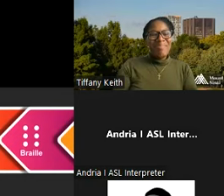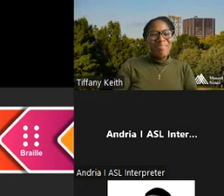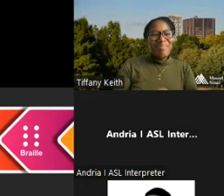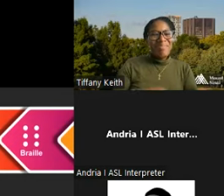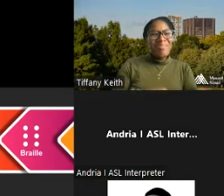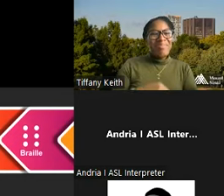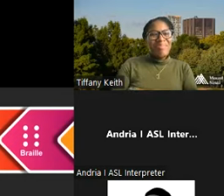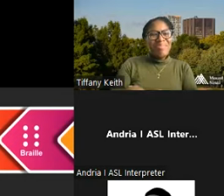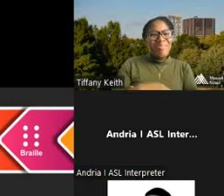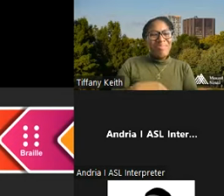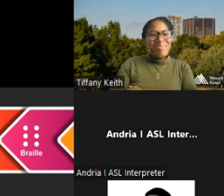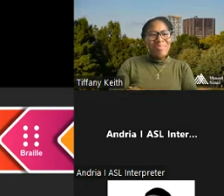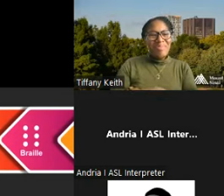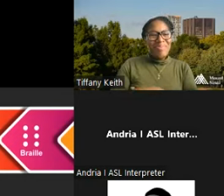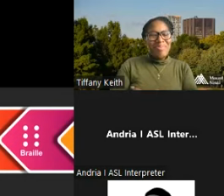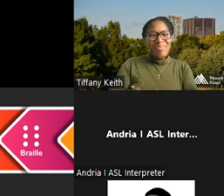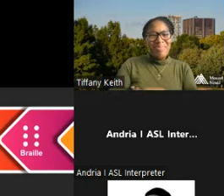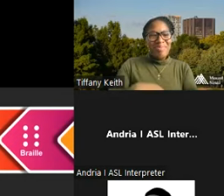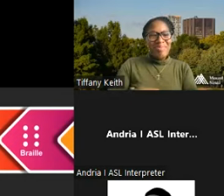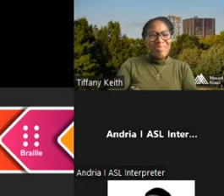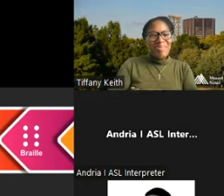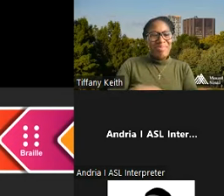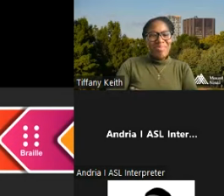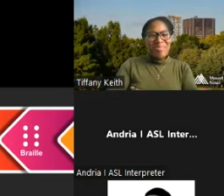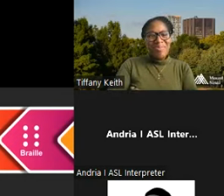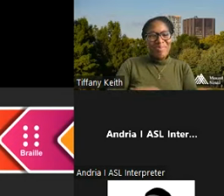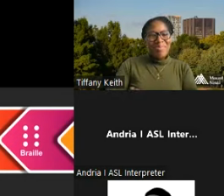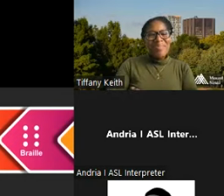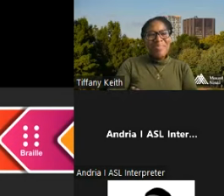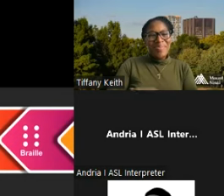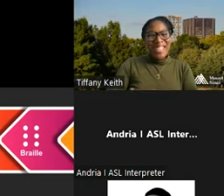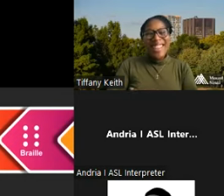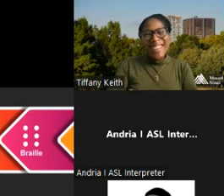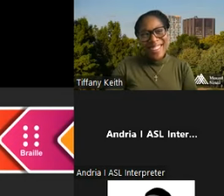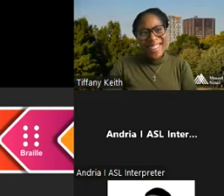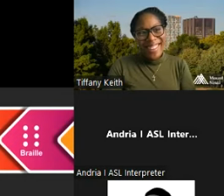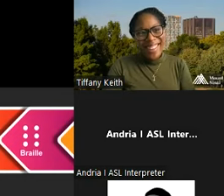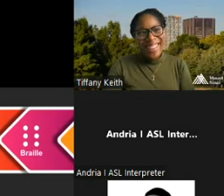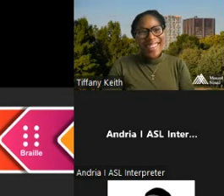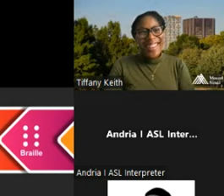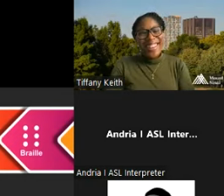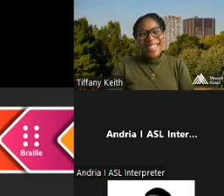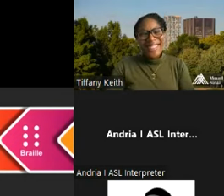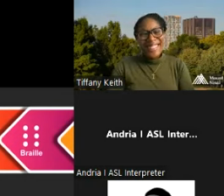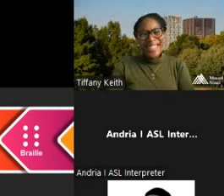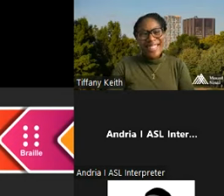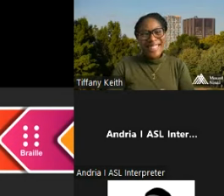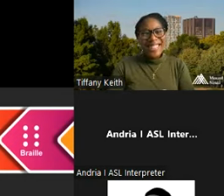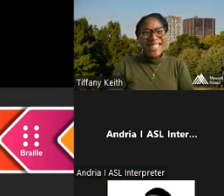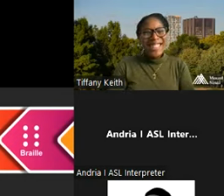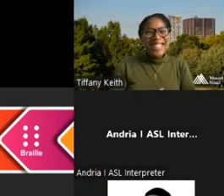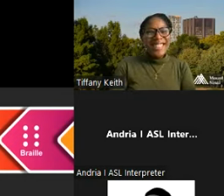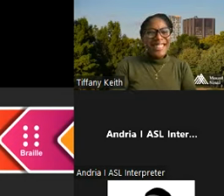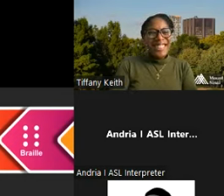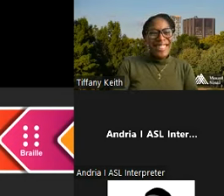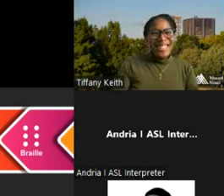all right. So folks, good news and bad news, and they're both the same. We're almost done. So we have a handful of slides